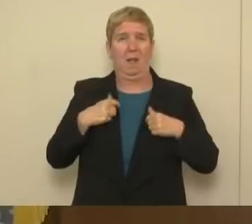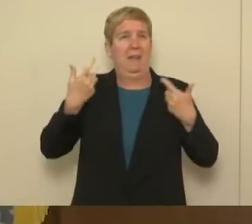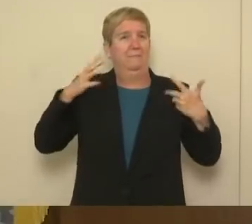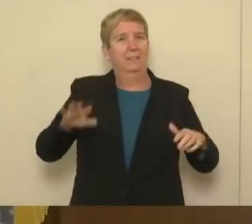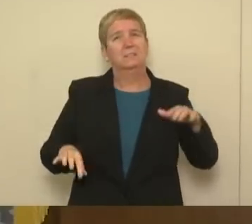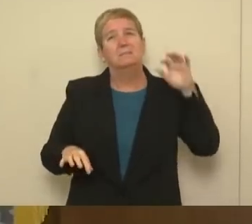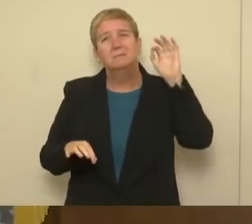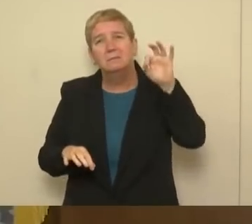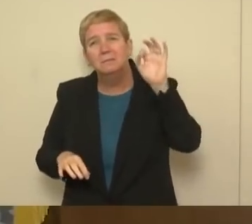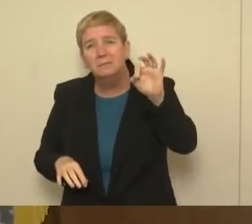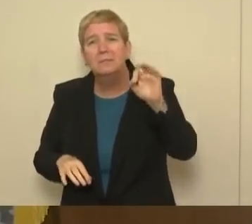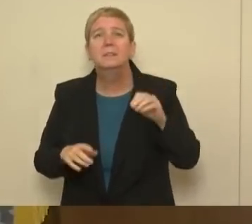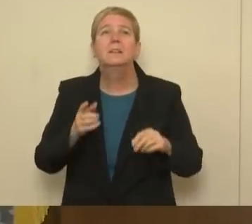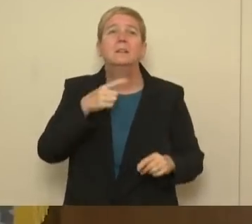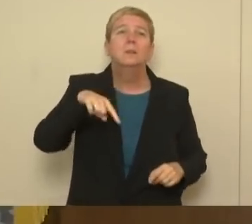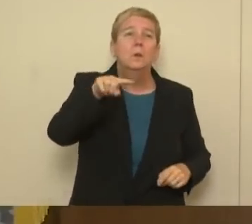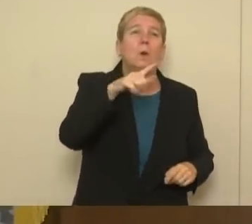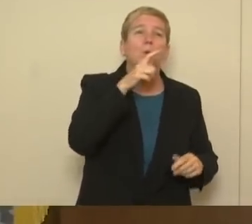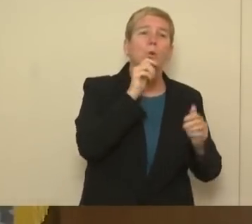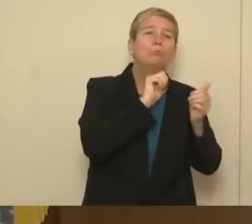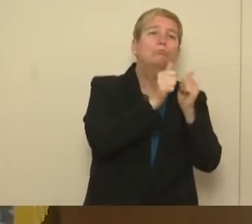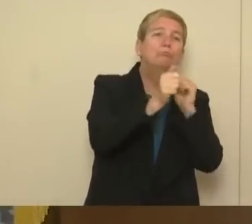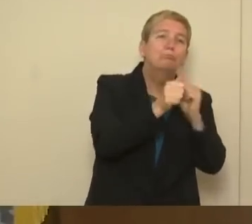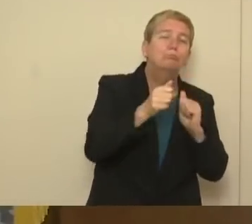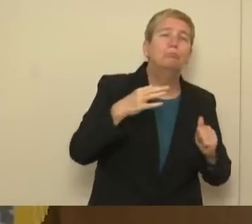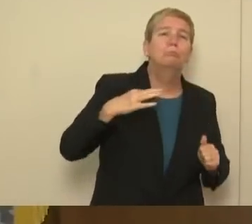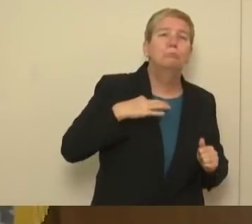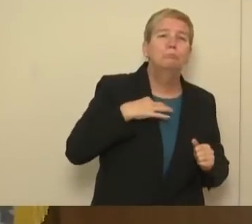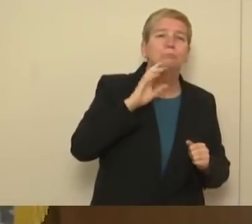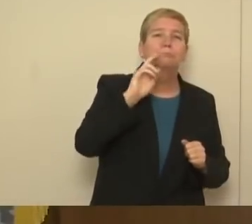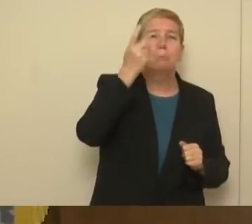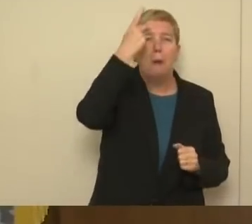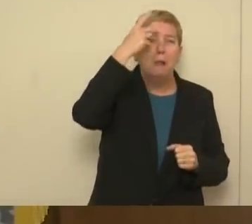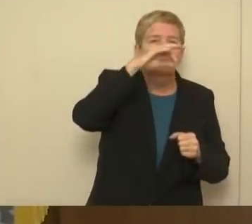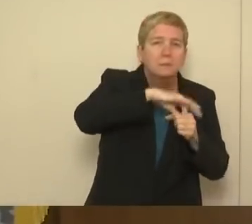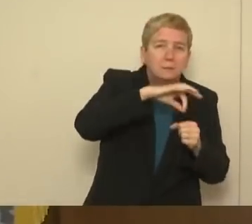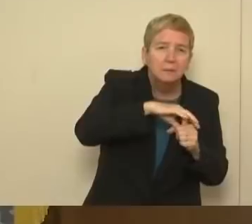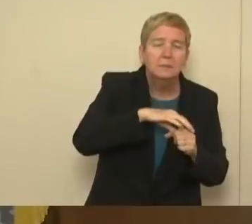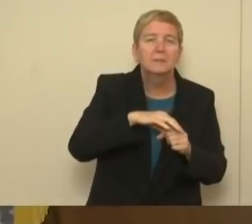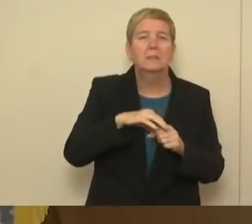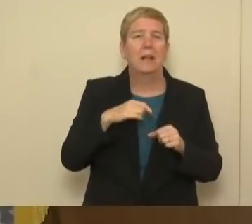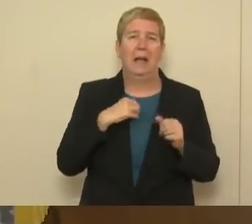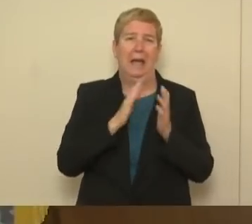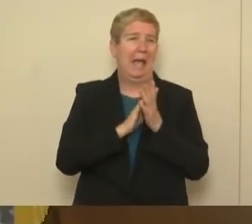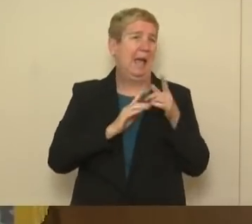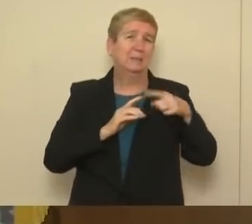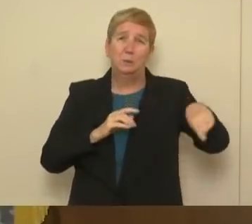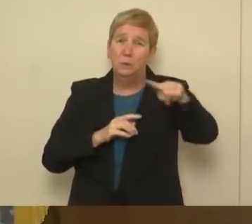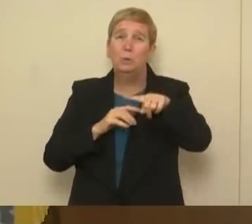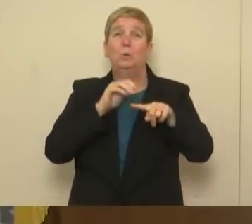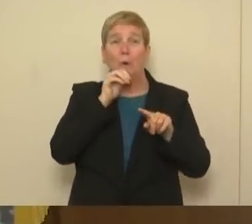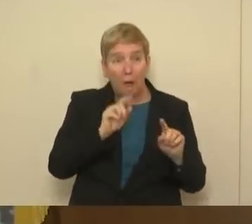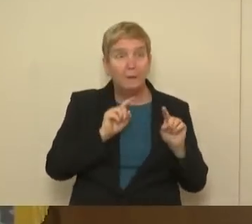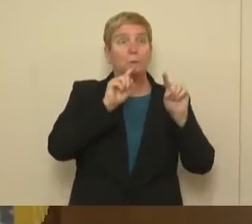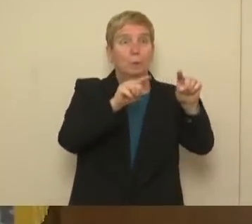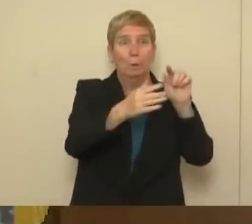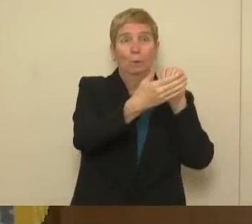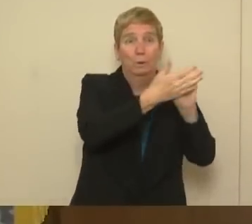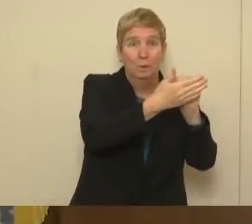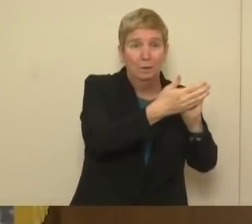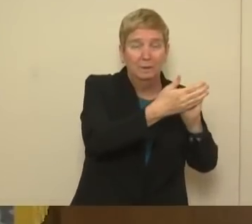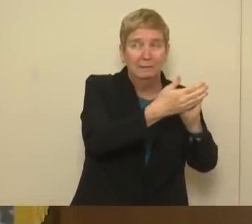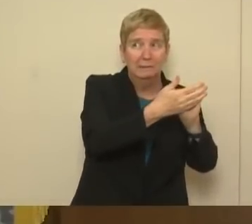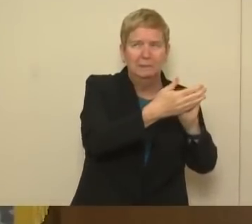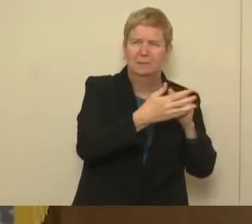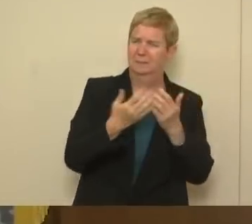other vehicles to do that effort, right, to connect with households, because it's a risk in COVID. And we think the